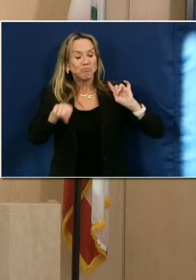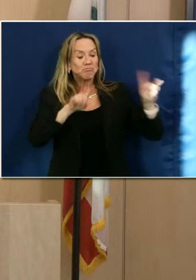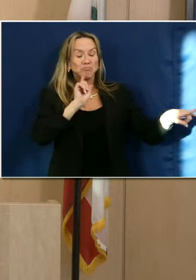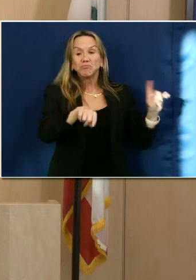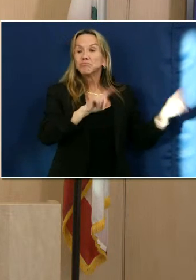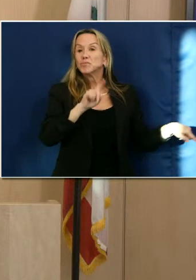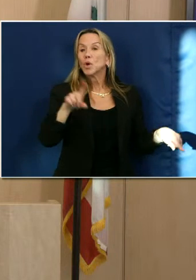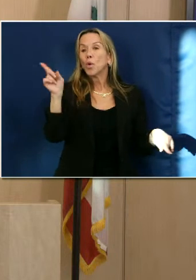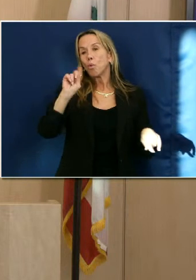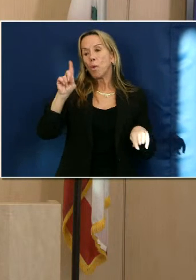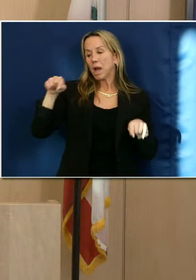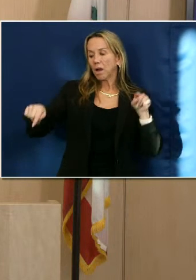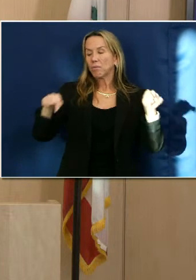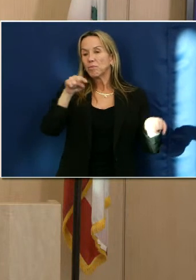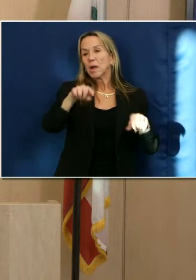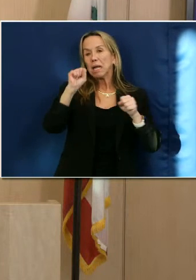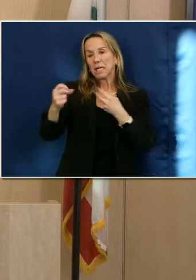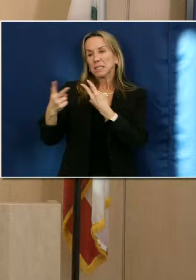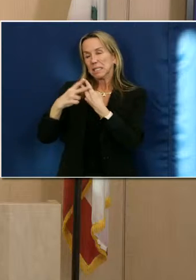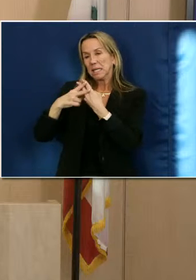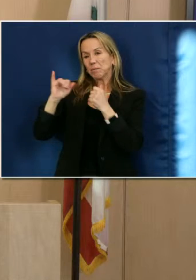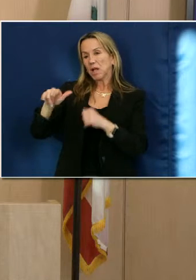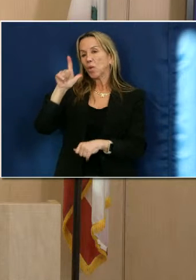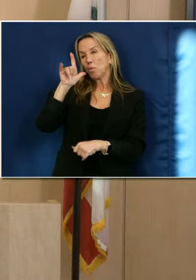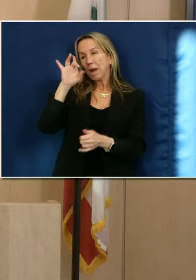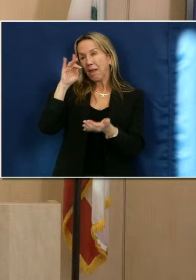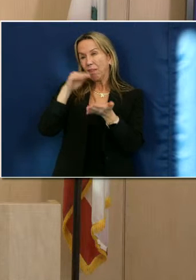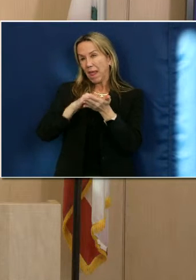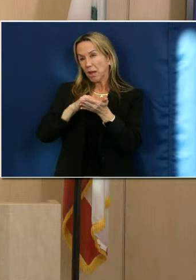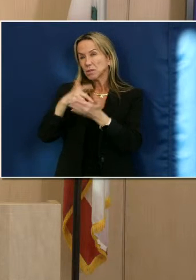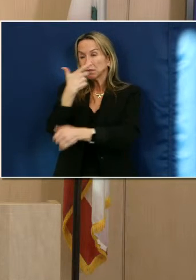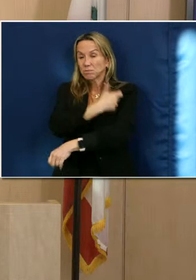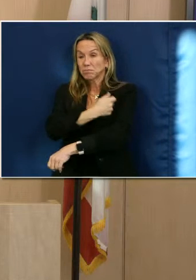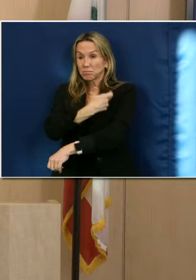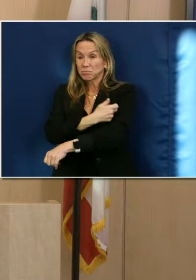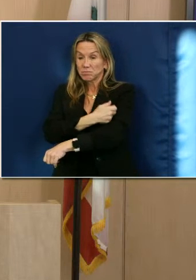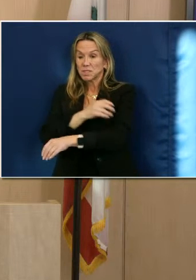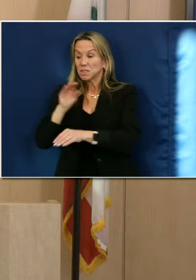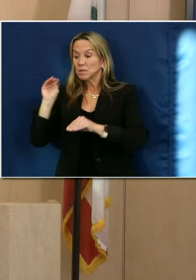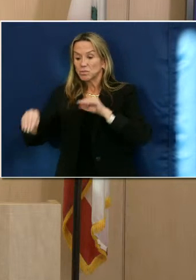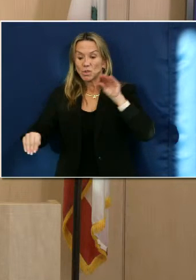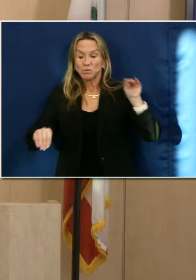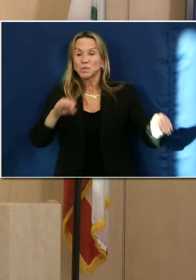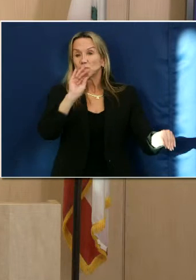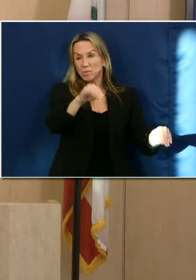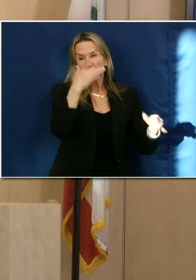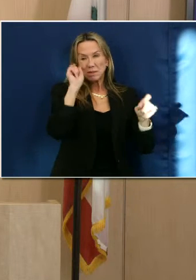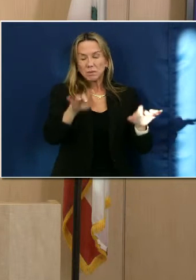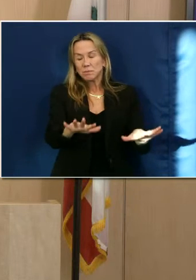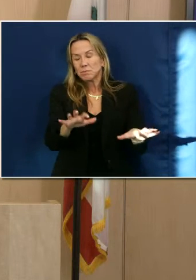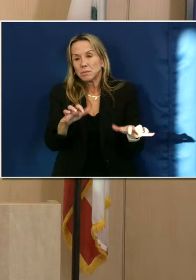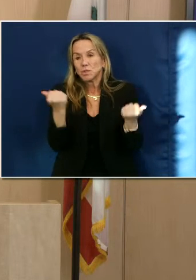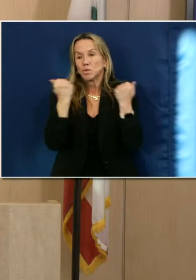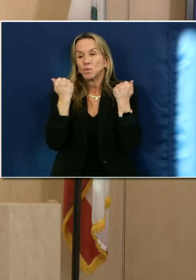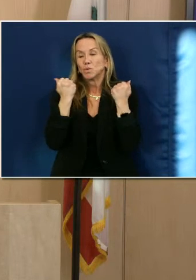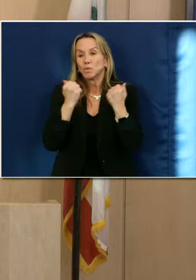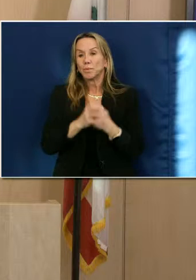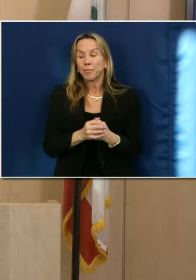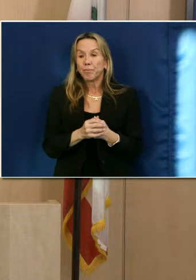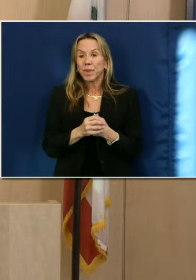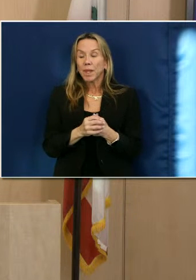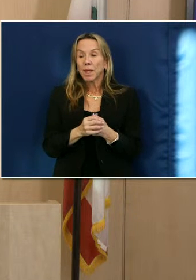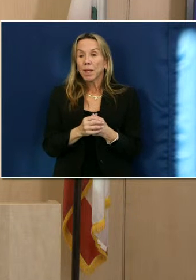the 28,000 doses that we will be receiving in the next, after. And I need to point this